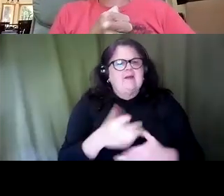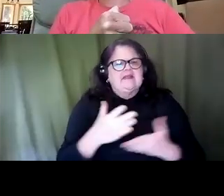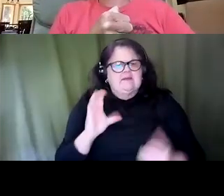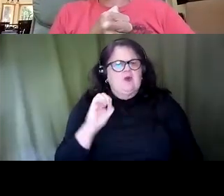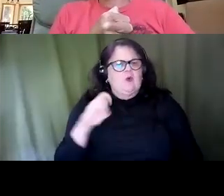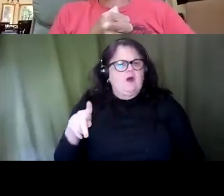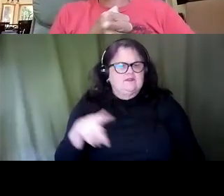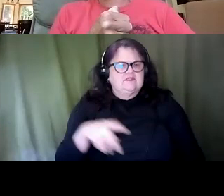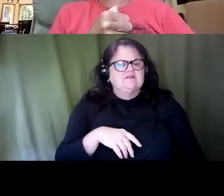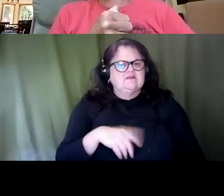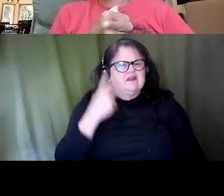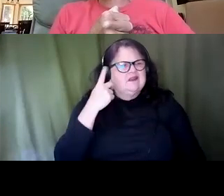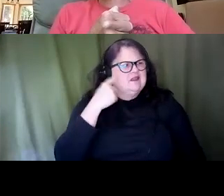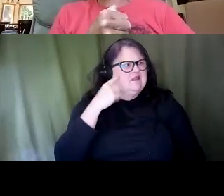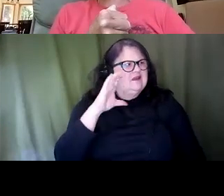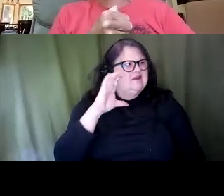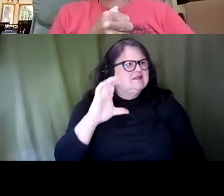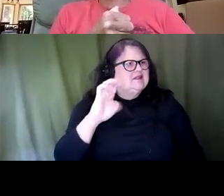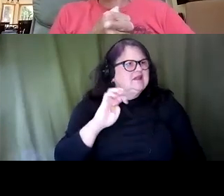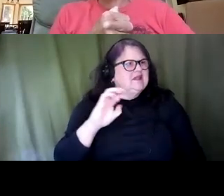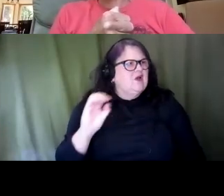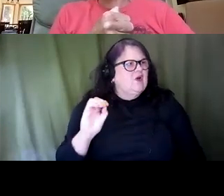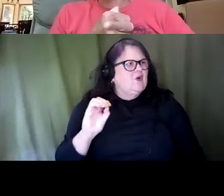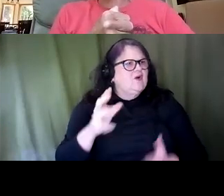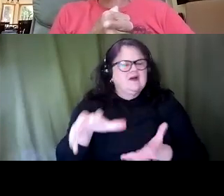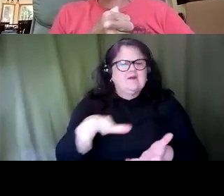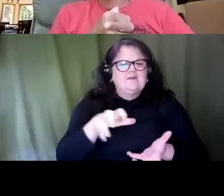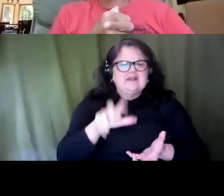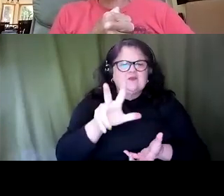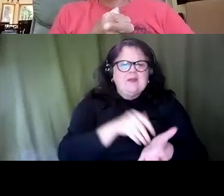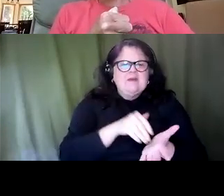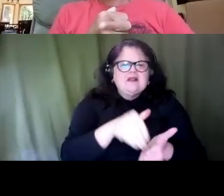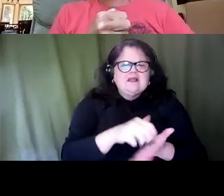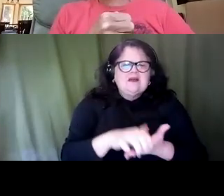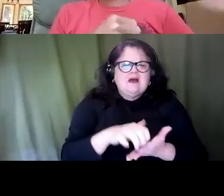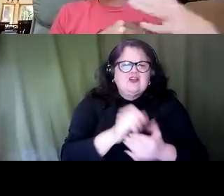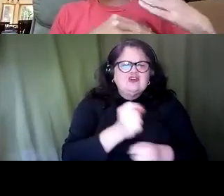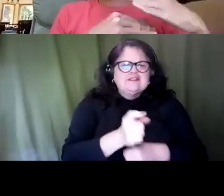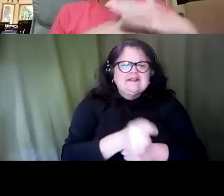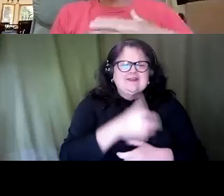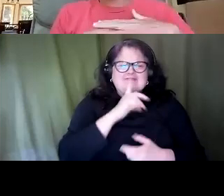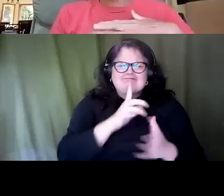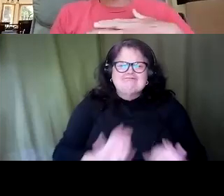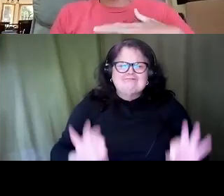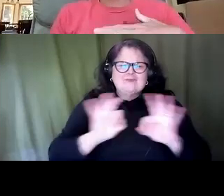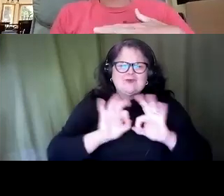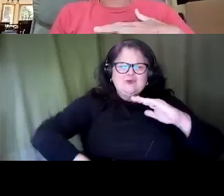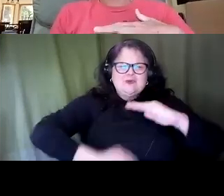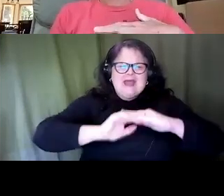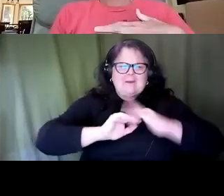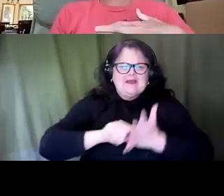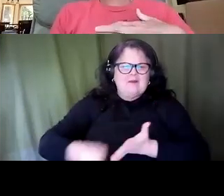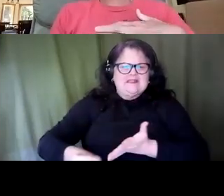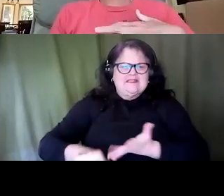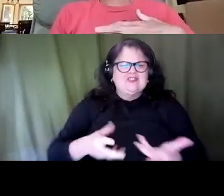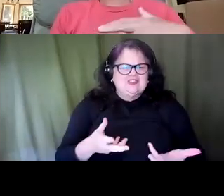the CEO of REI Cooperative makes like $3 million a year. So it's important to cap compensation,